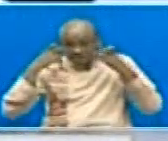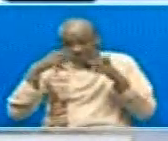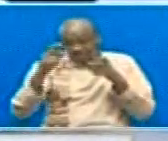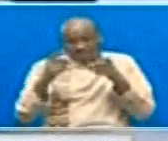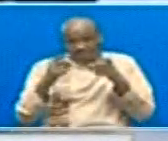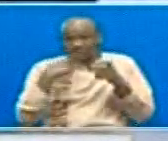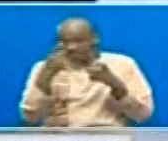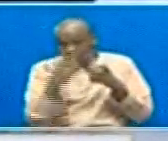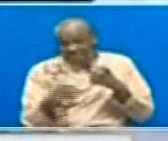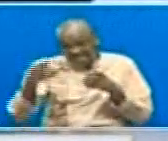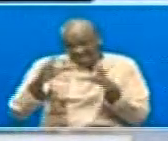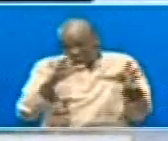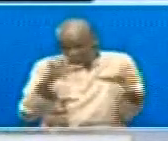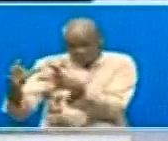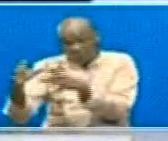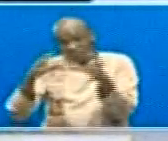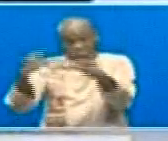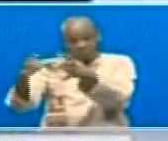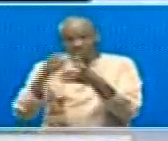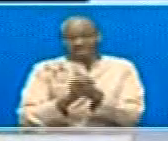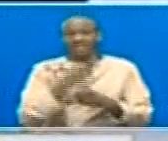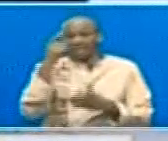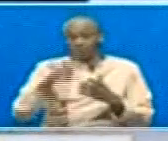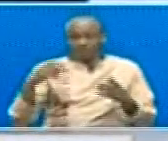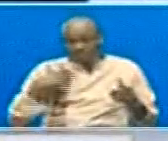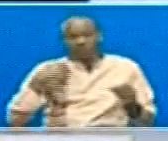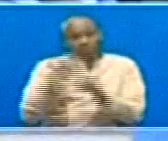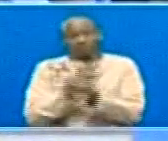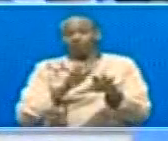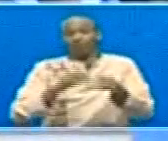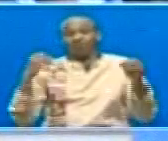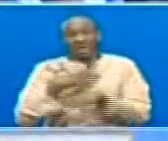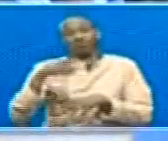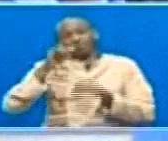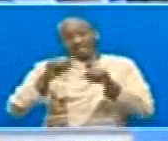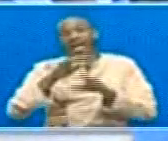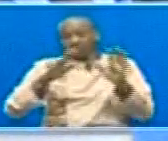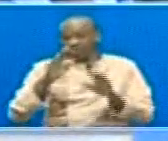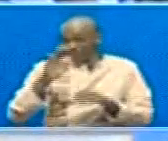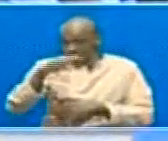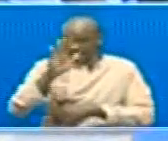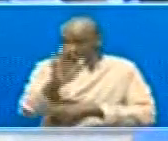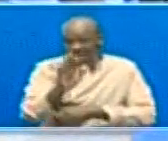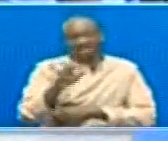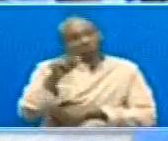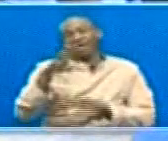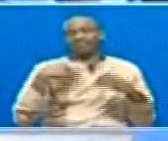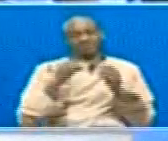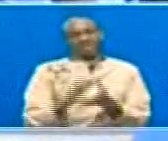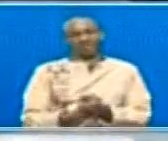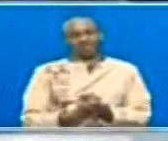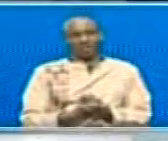isolate your areas and make them no-go zones for the rest of Kenyans. Speaking from Kwale during the burial of Sister